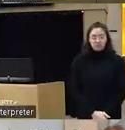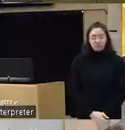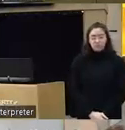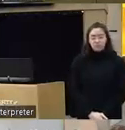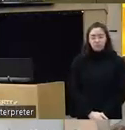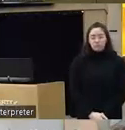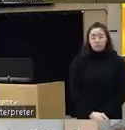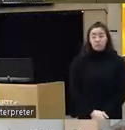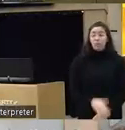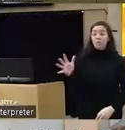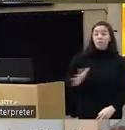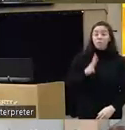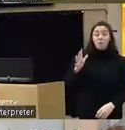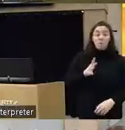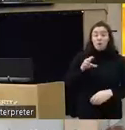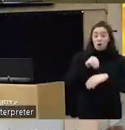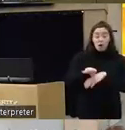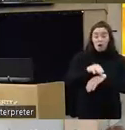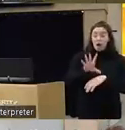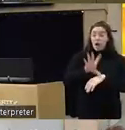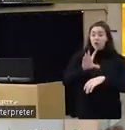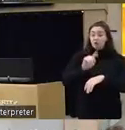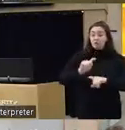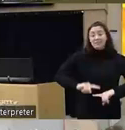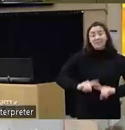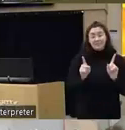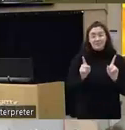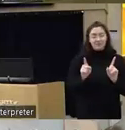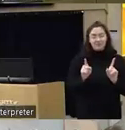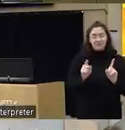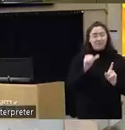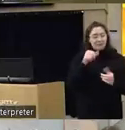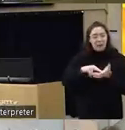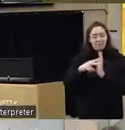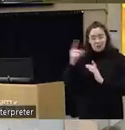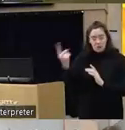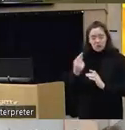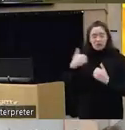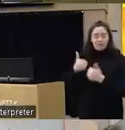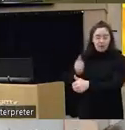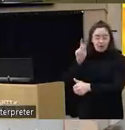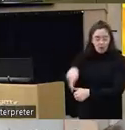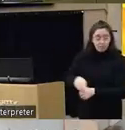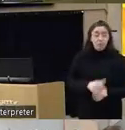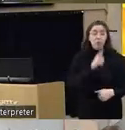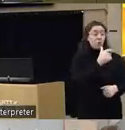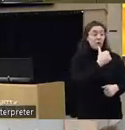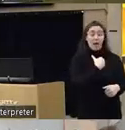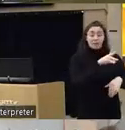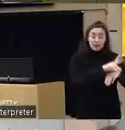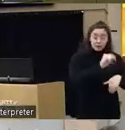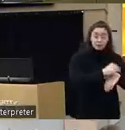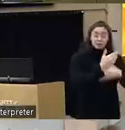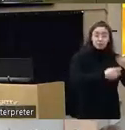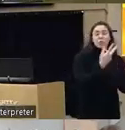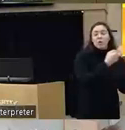Formal consults are different in that they don't result in reflexive follow-up with the person who did the consultation. They result in follow-up with